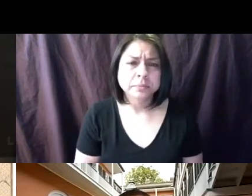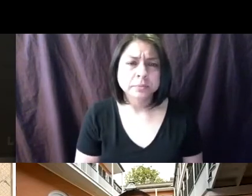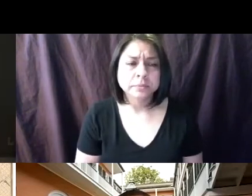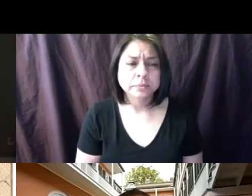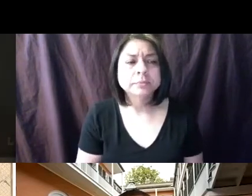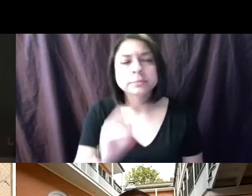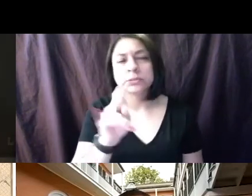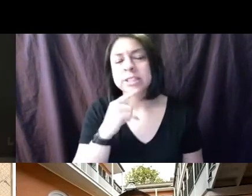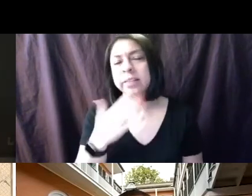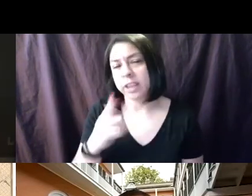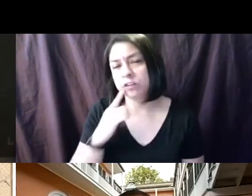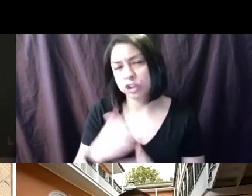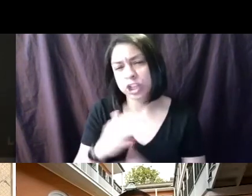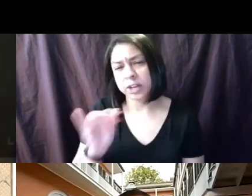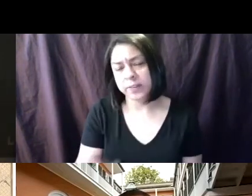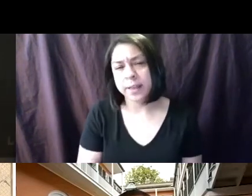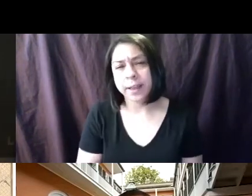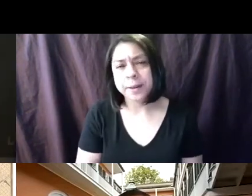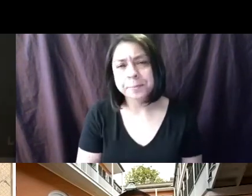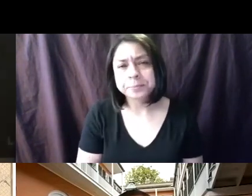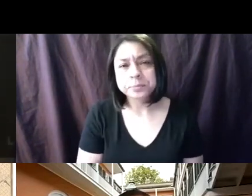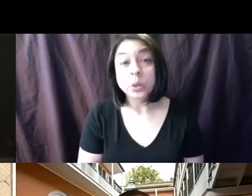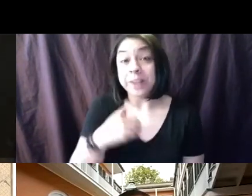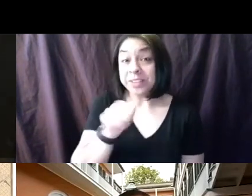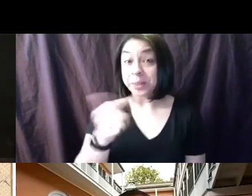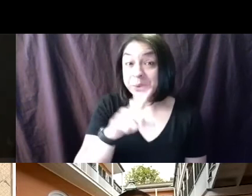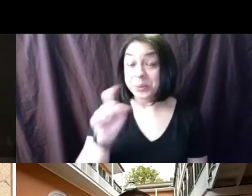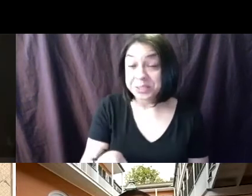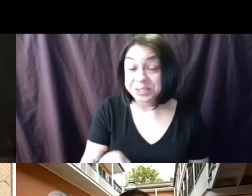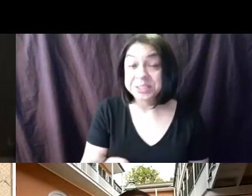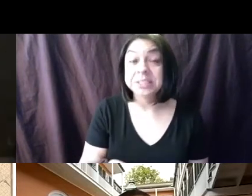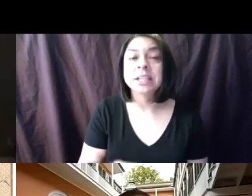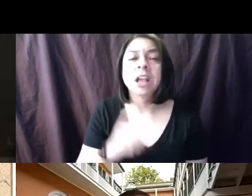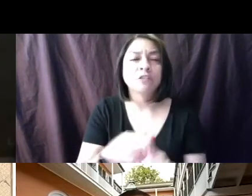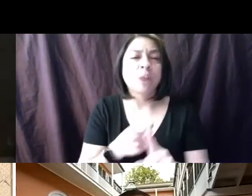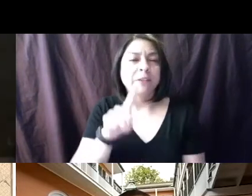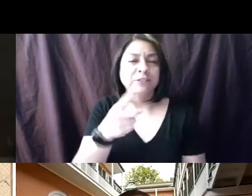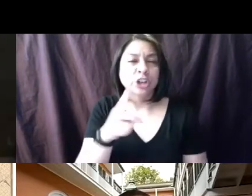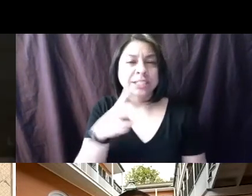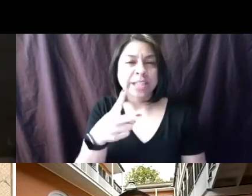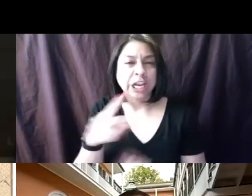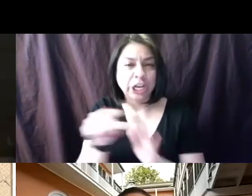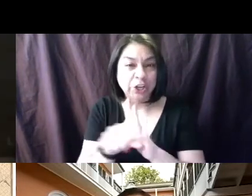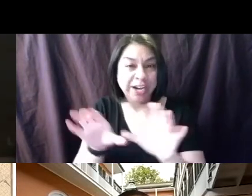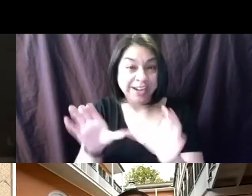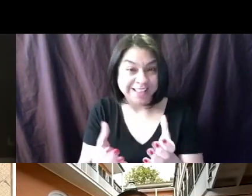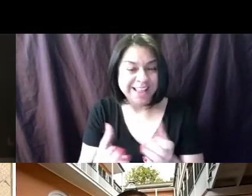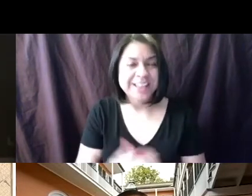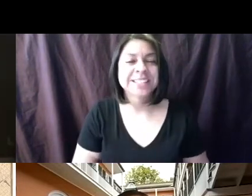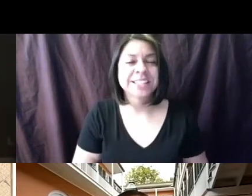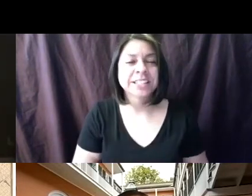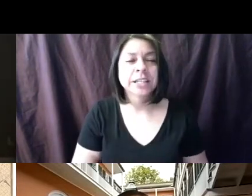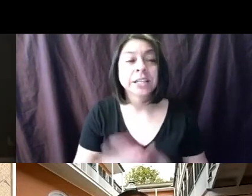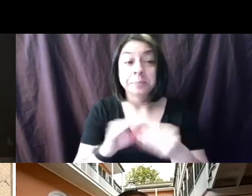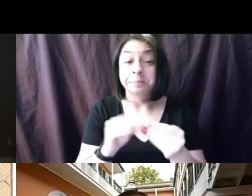Thank you for sharing that. Mm-hmm. We have another question. Mm-hmm. This is from a first and second grade class. Mm-hmm. It says,